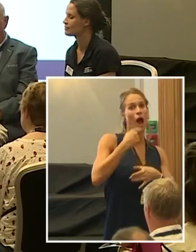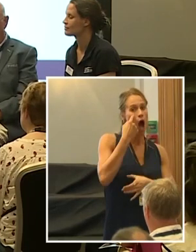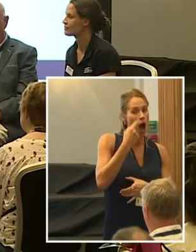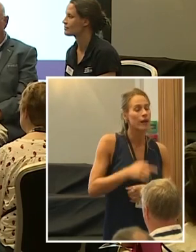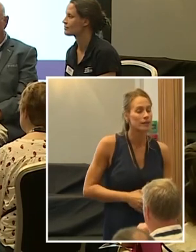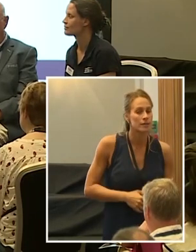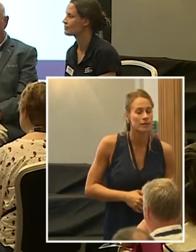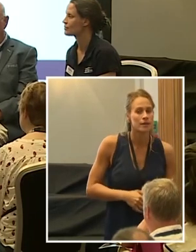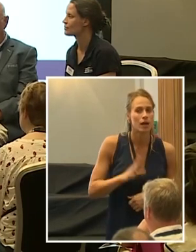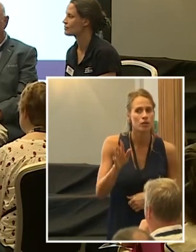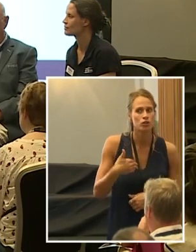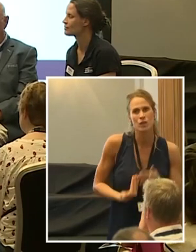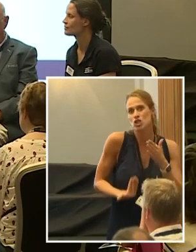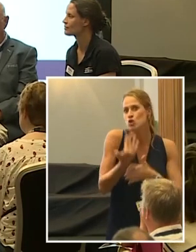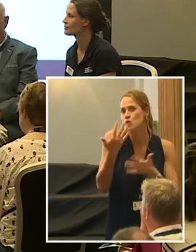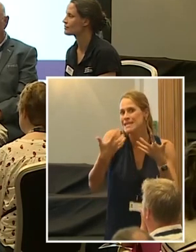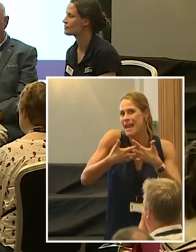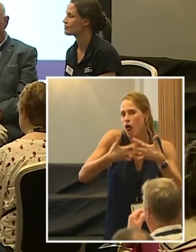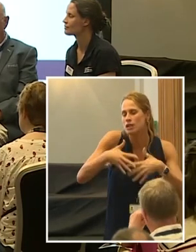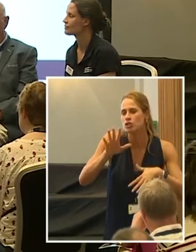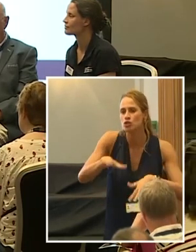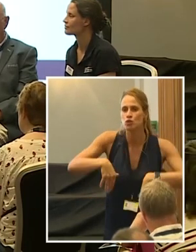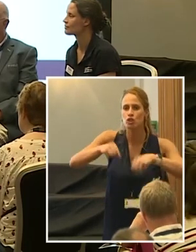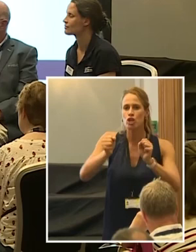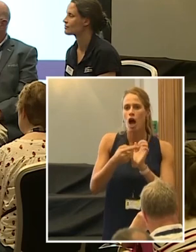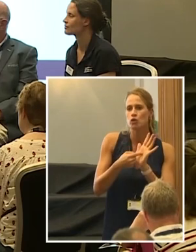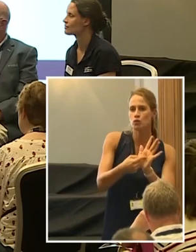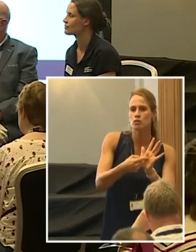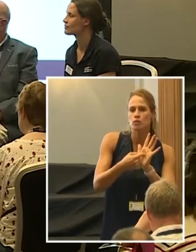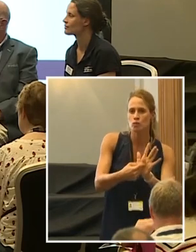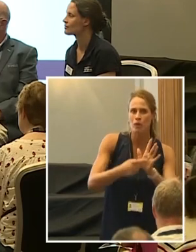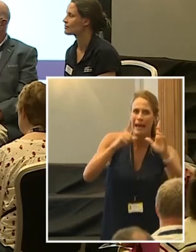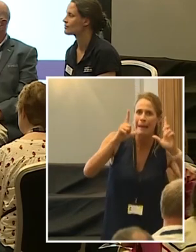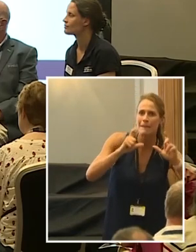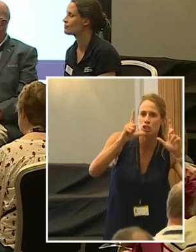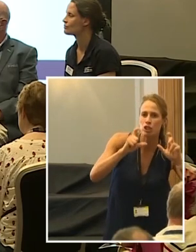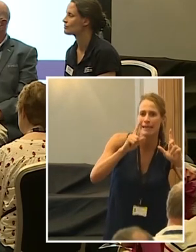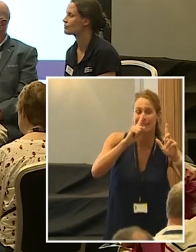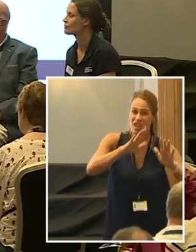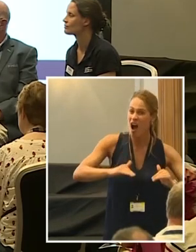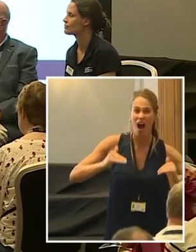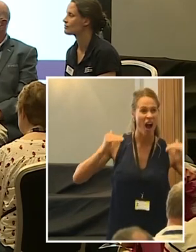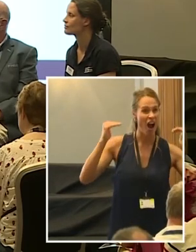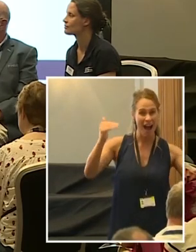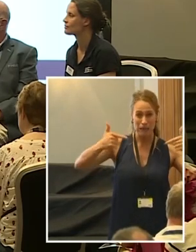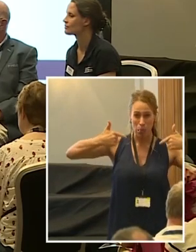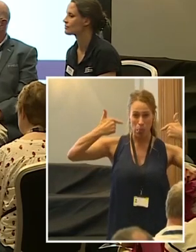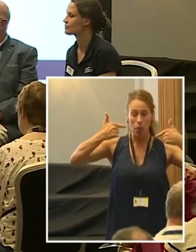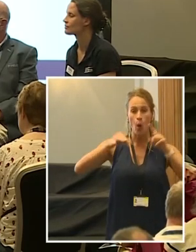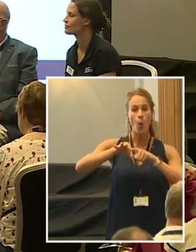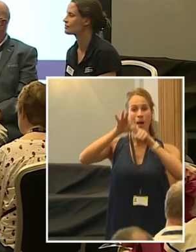taking some technology that's used in astronomy to look at stars and applying it to retinal imaging. And that's the highest resolution at the moment, anyway, that we're able to